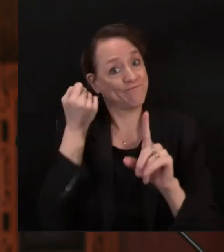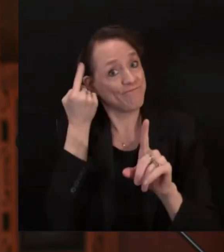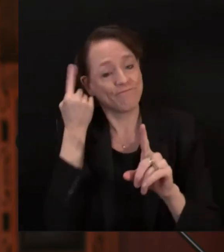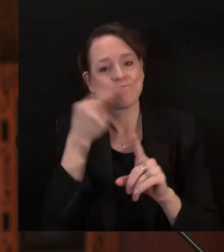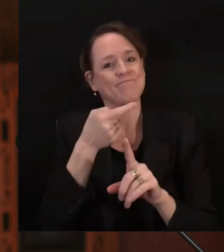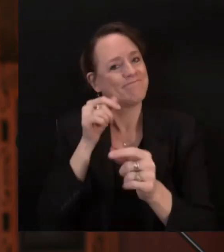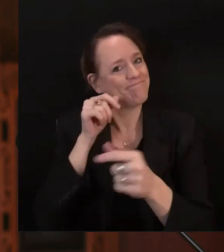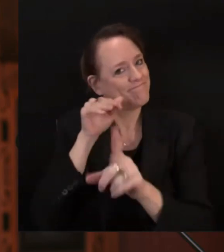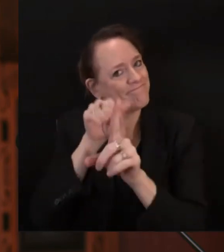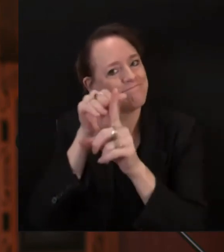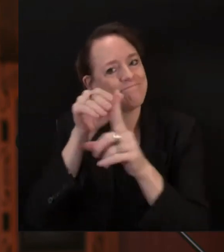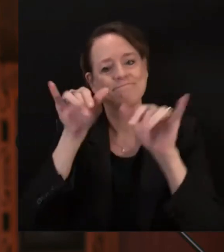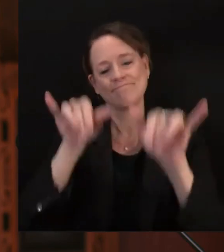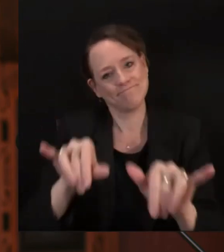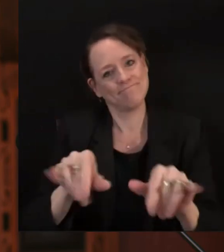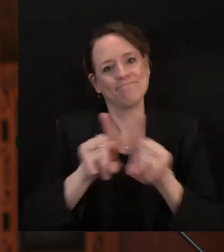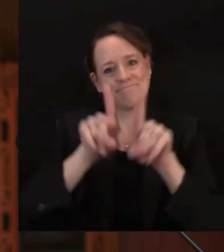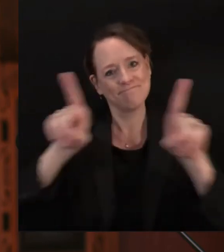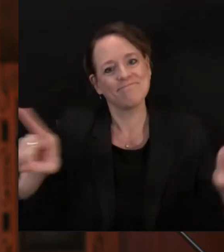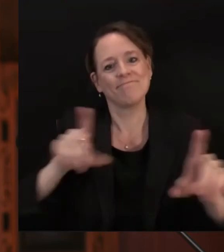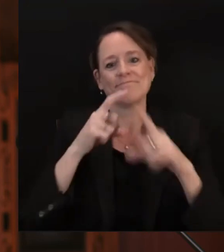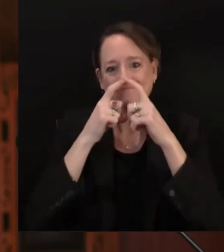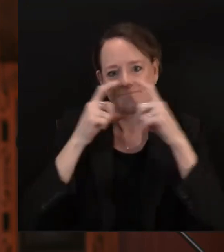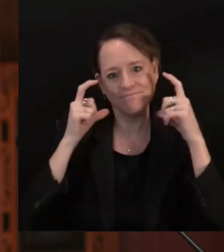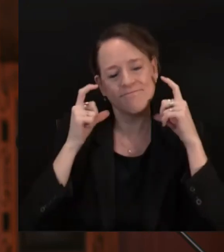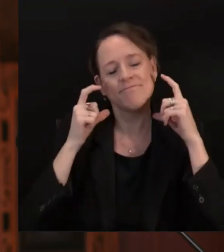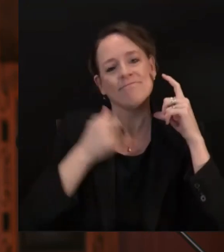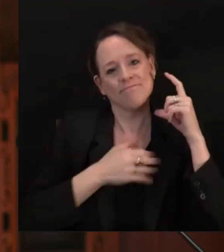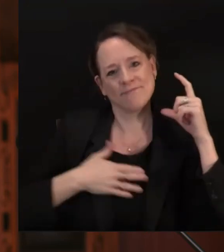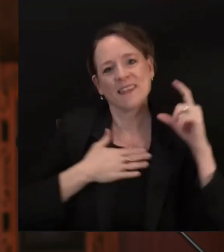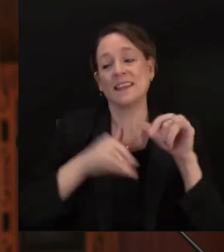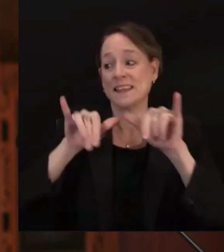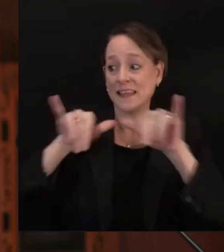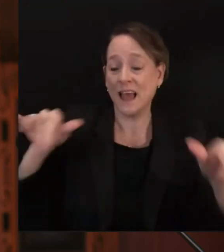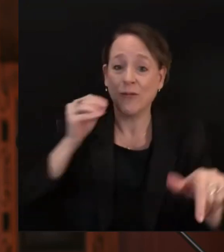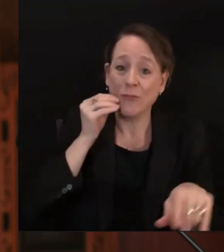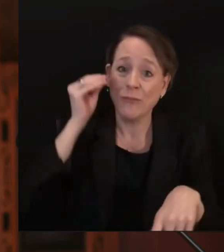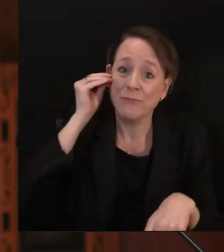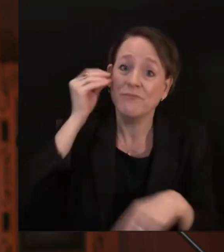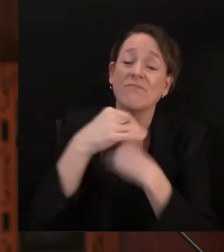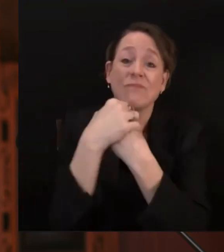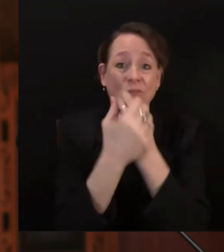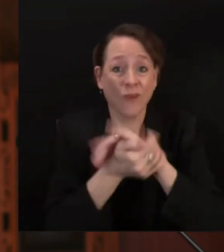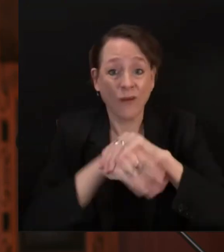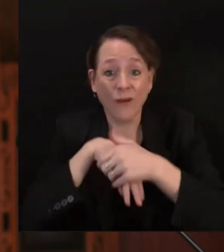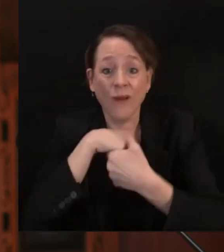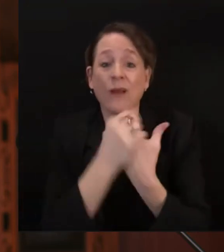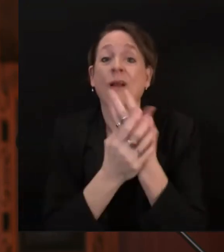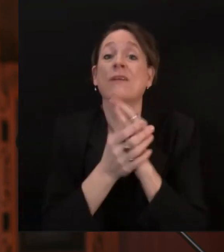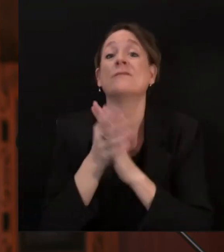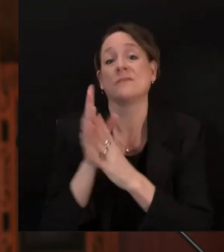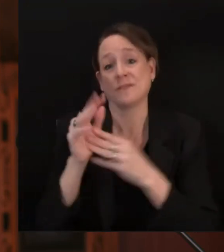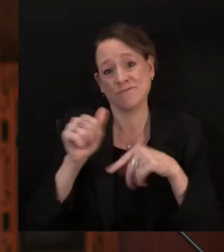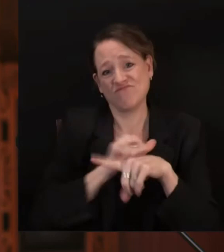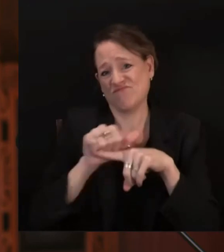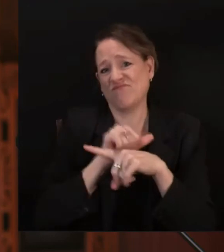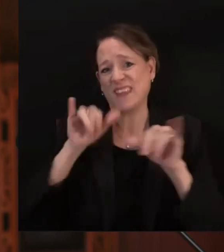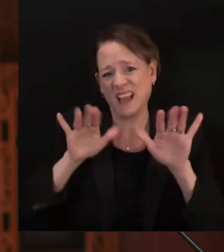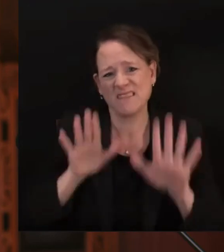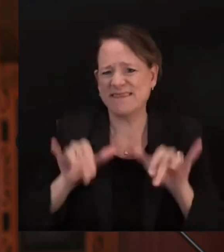your interactions to the people you live with. Wear a mask, physically distance, and wash your hands to protect your health and the